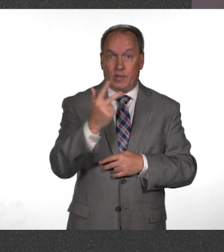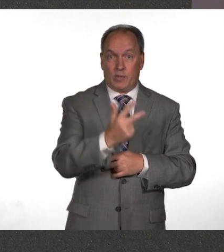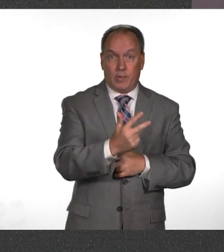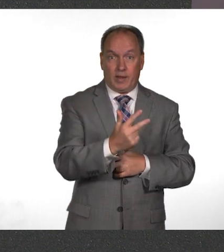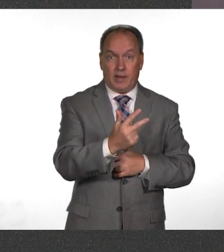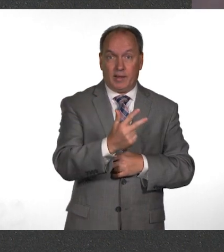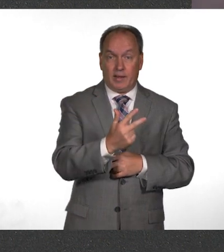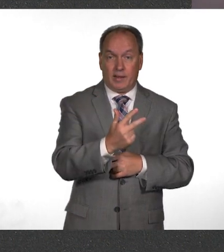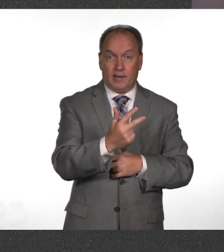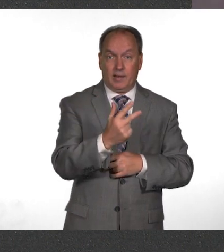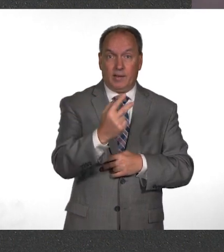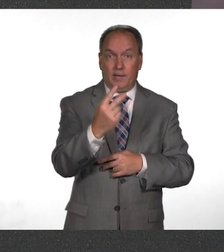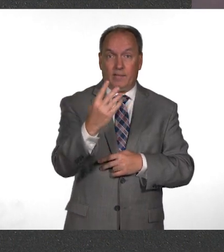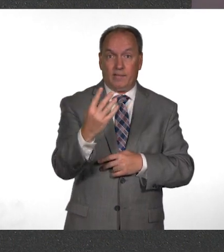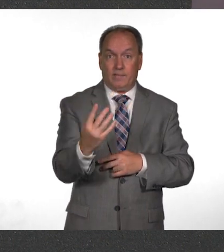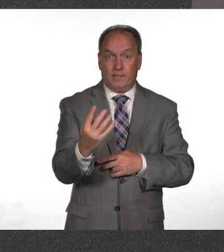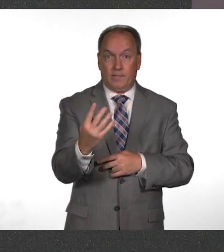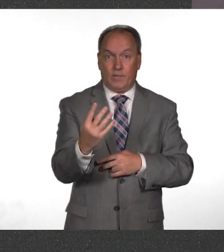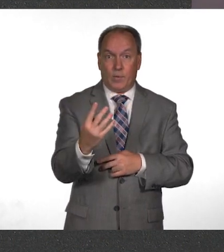3,